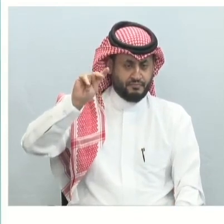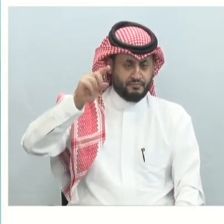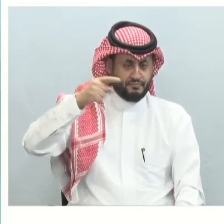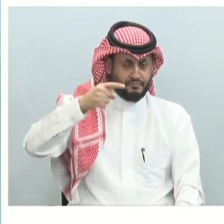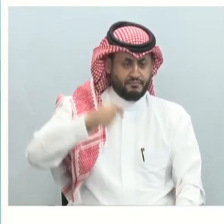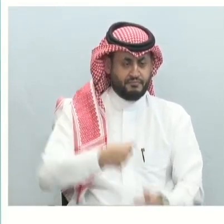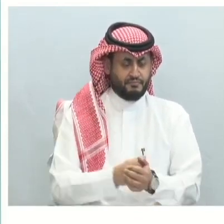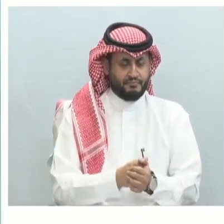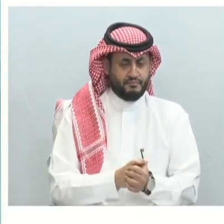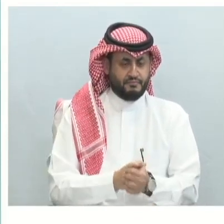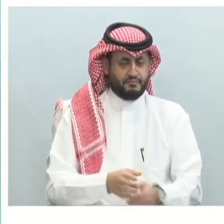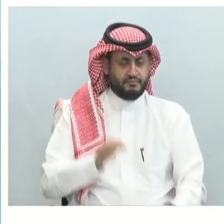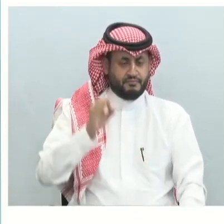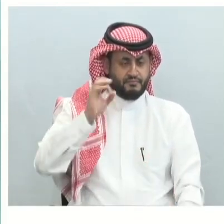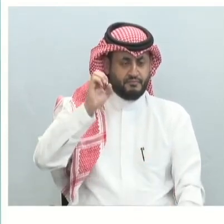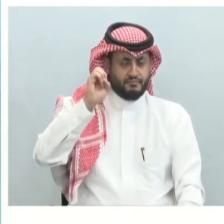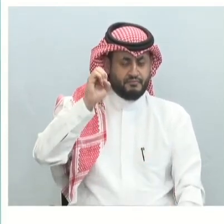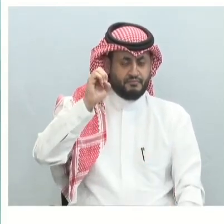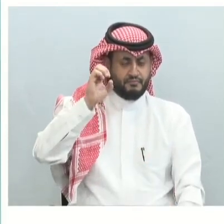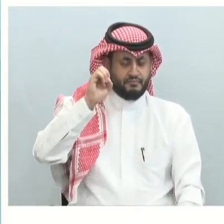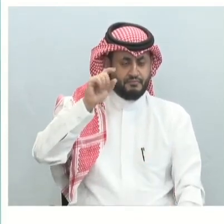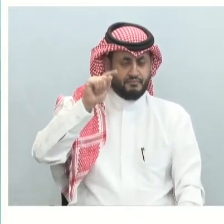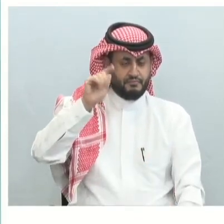Then we have football.